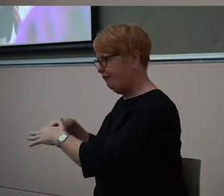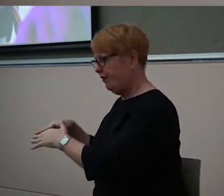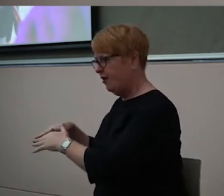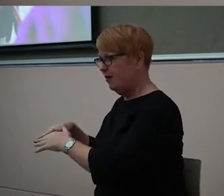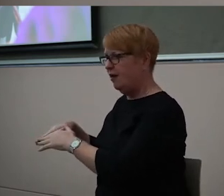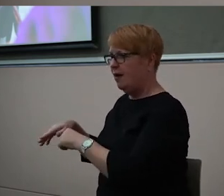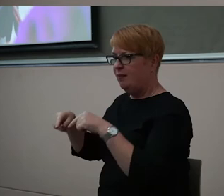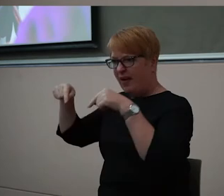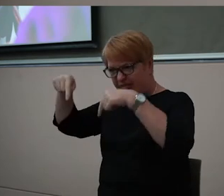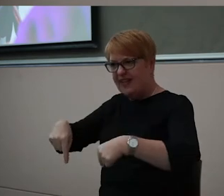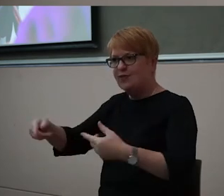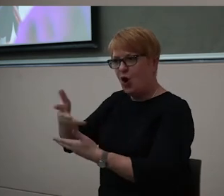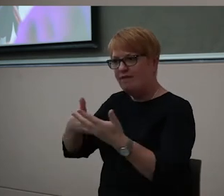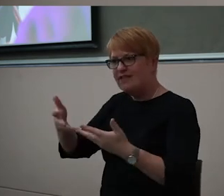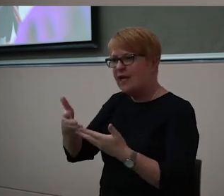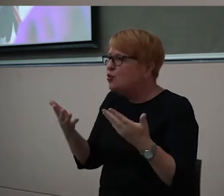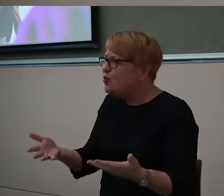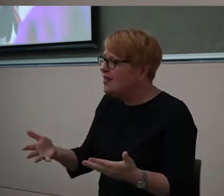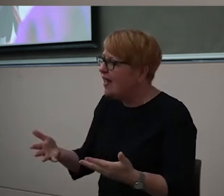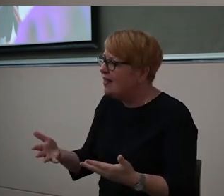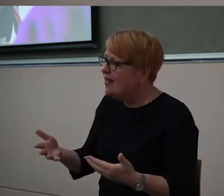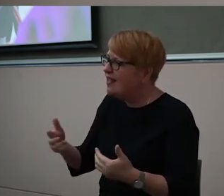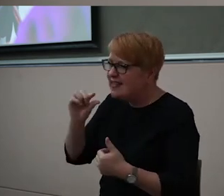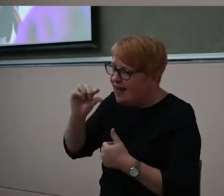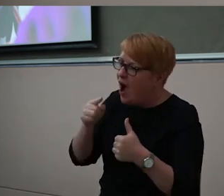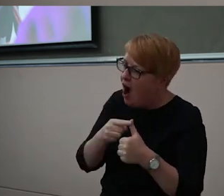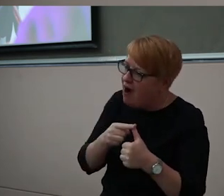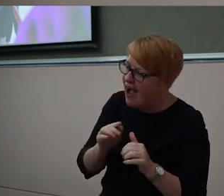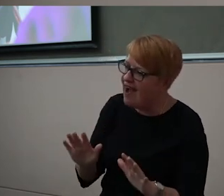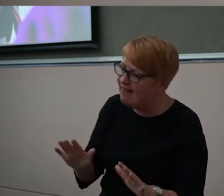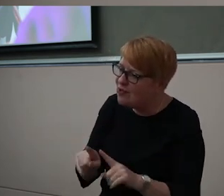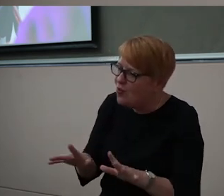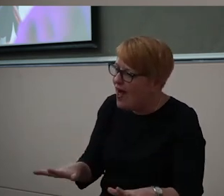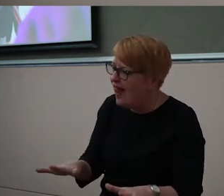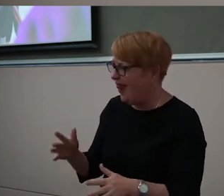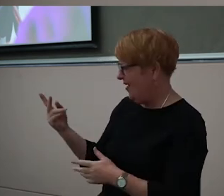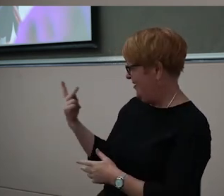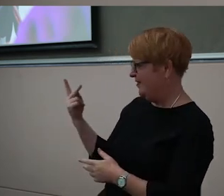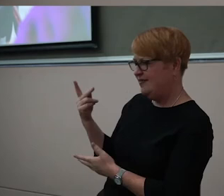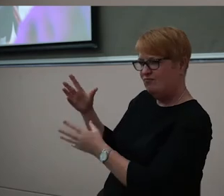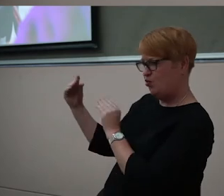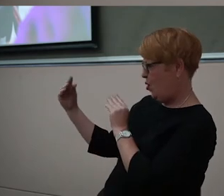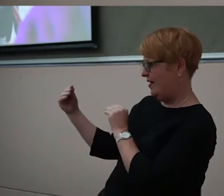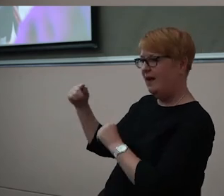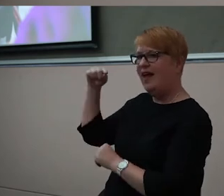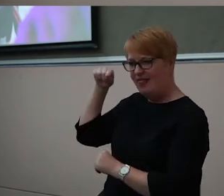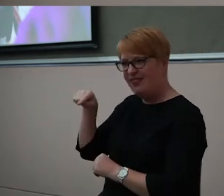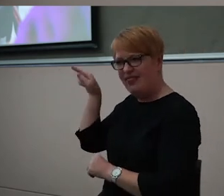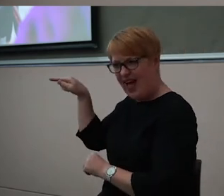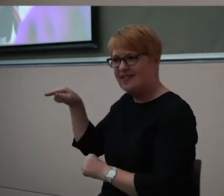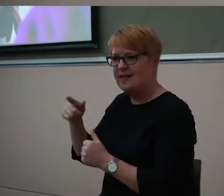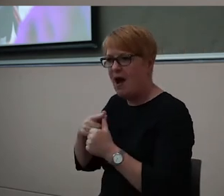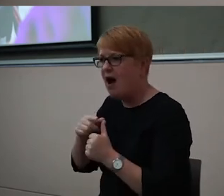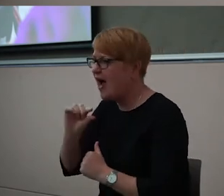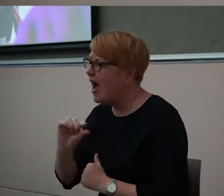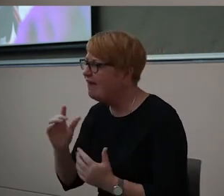like this conversation between, and I've forgotten the individual's names, but there's this conversation that's happening around, like, between